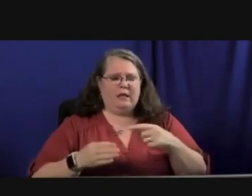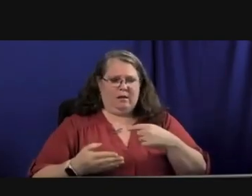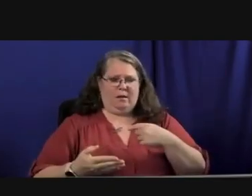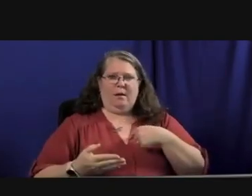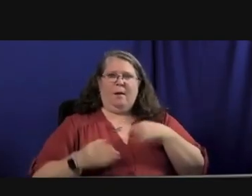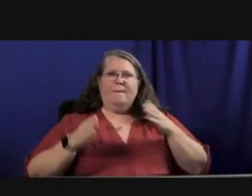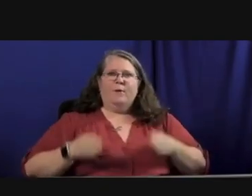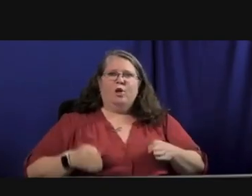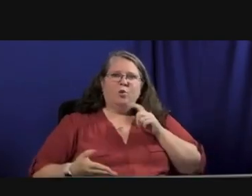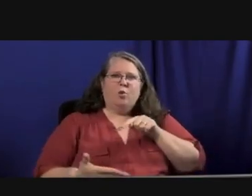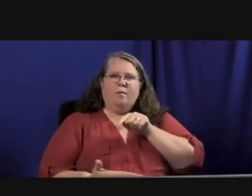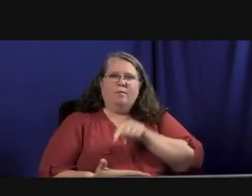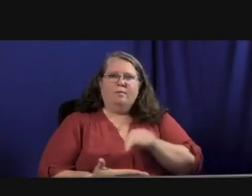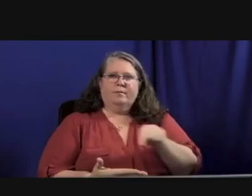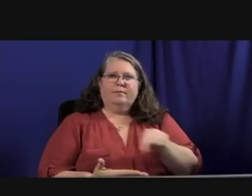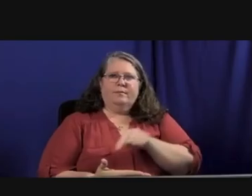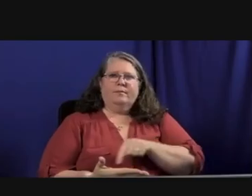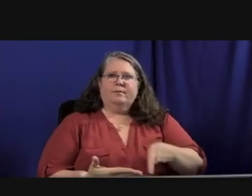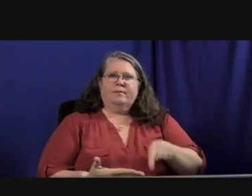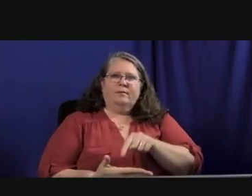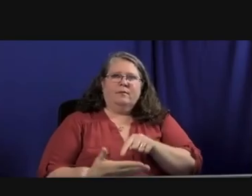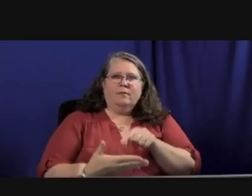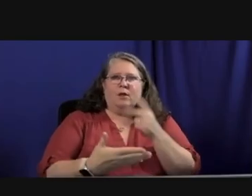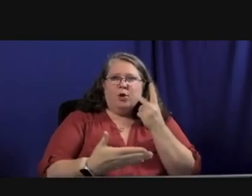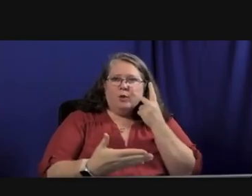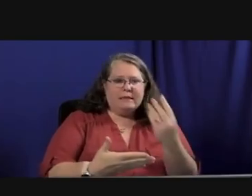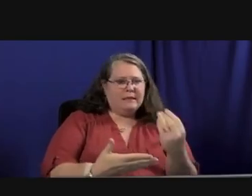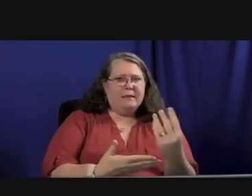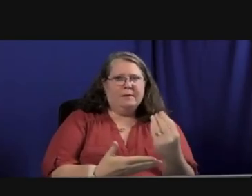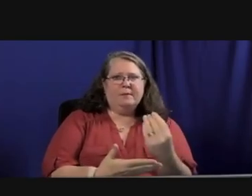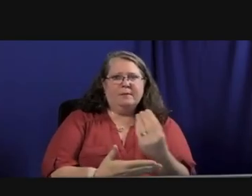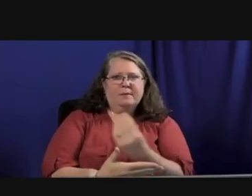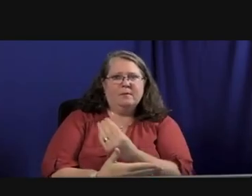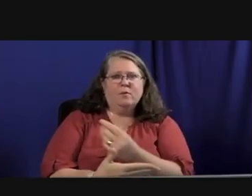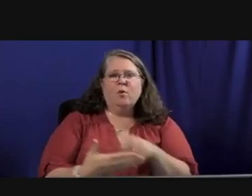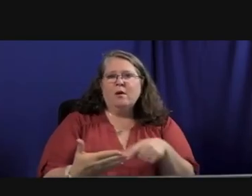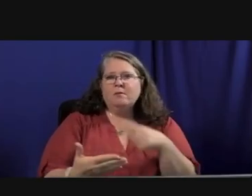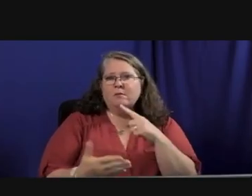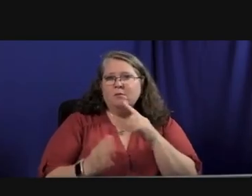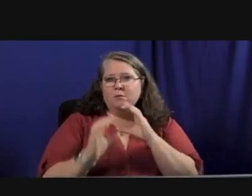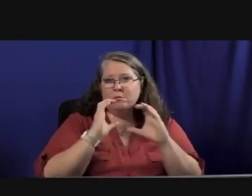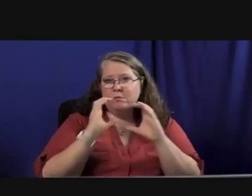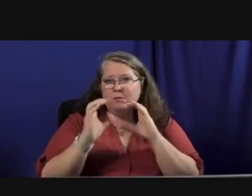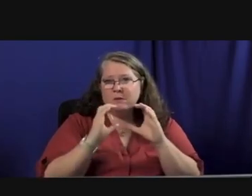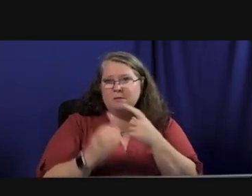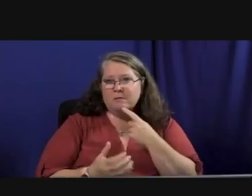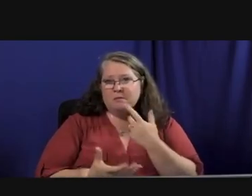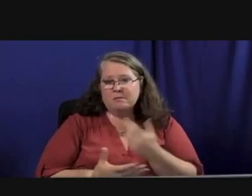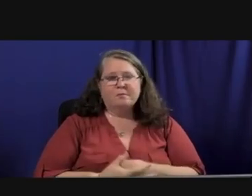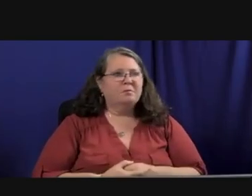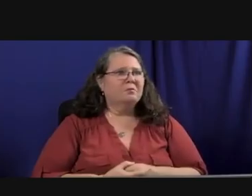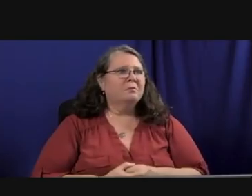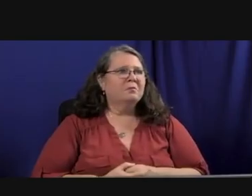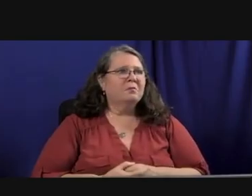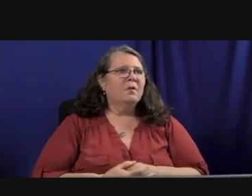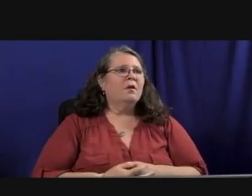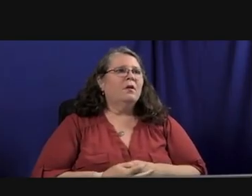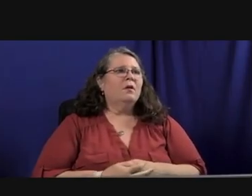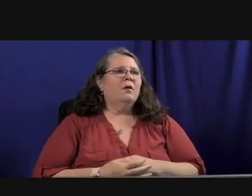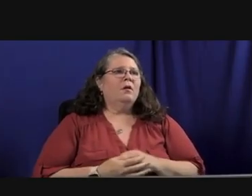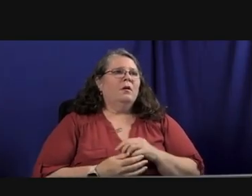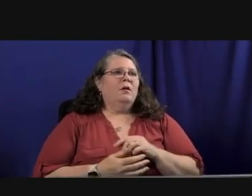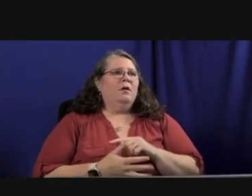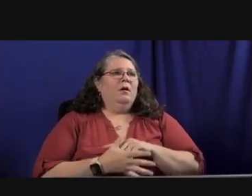a general one where it will say, mentioning the person's need as far as flashing. It'll have the pictures on there, then they'll tap what they need, and then